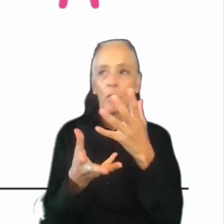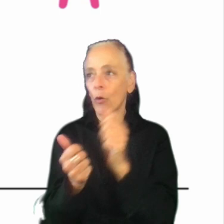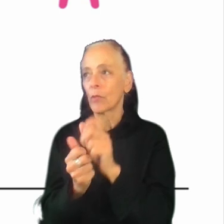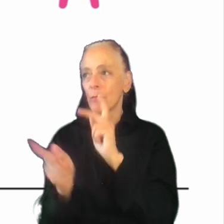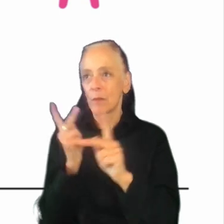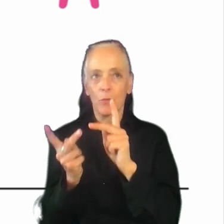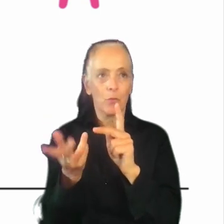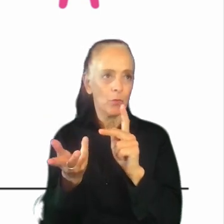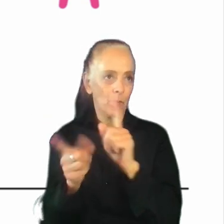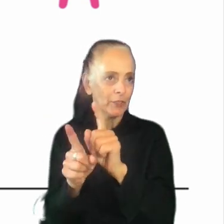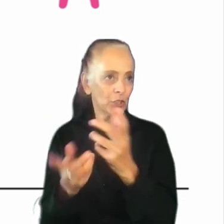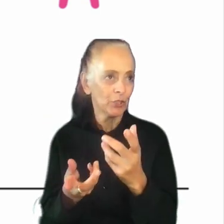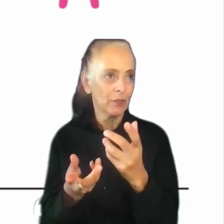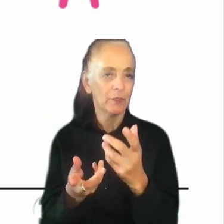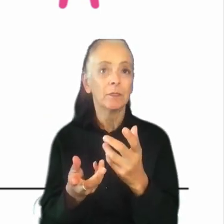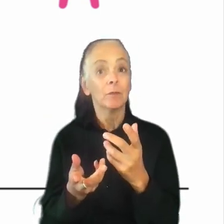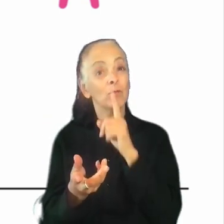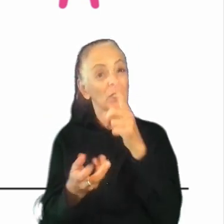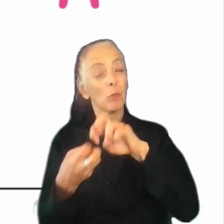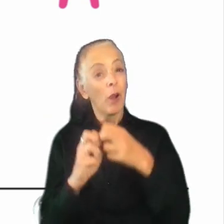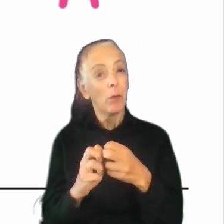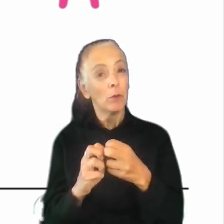real problem that we want to solve